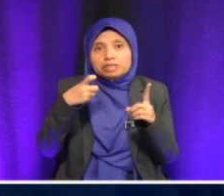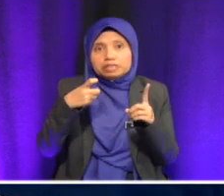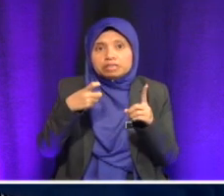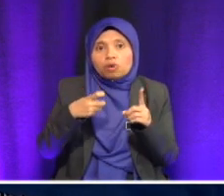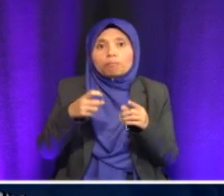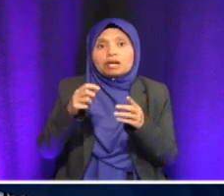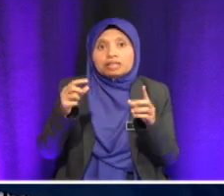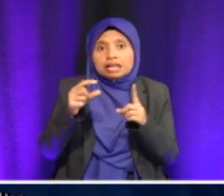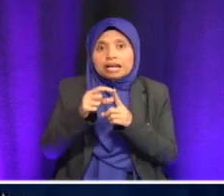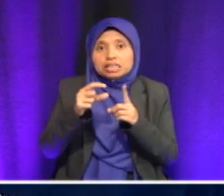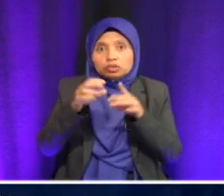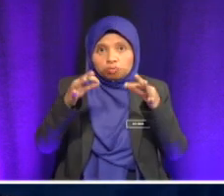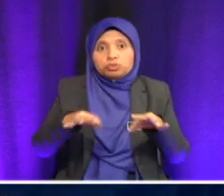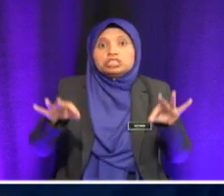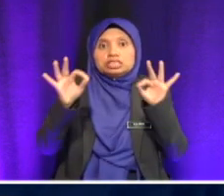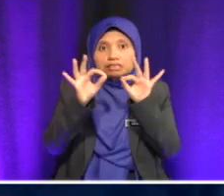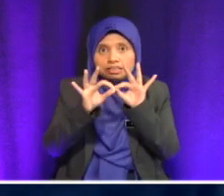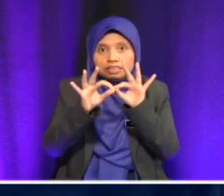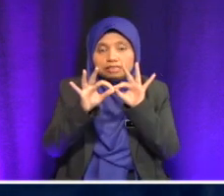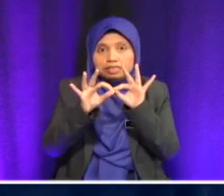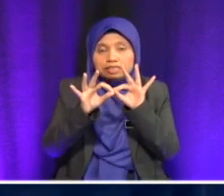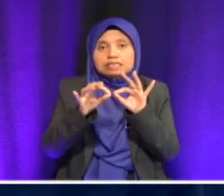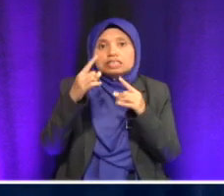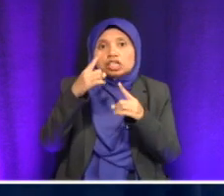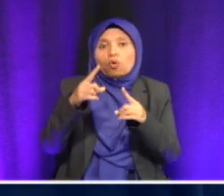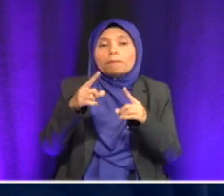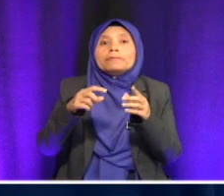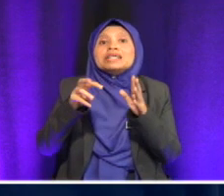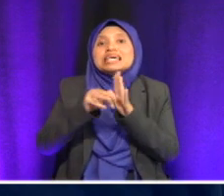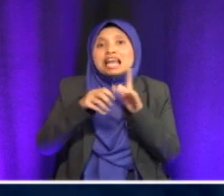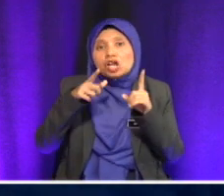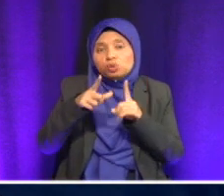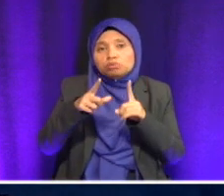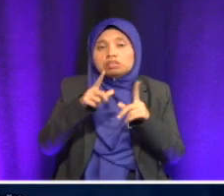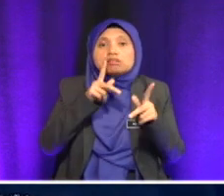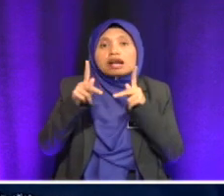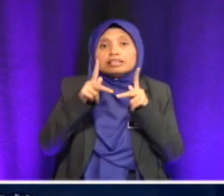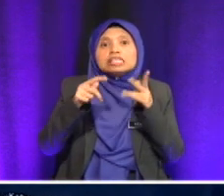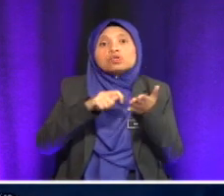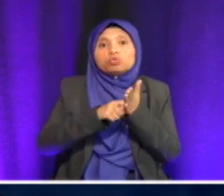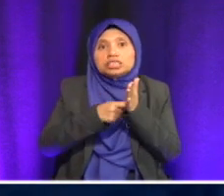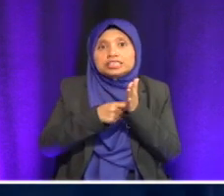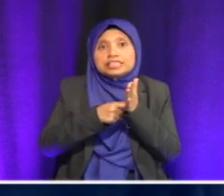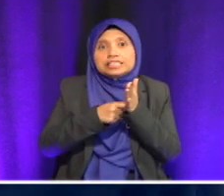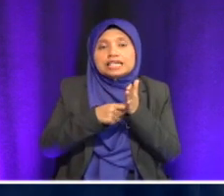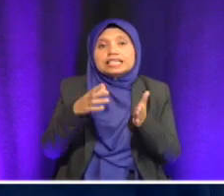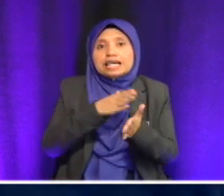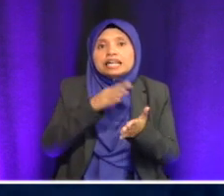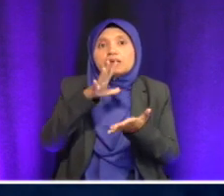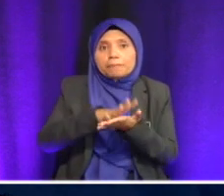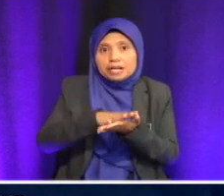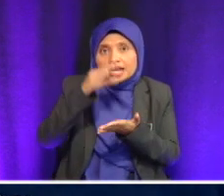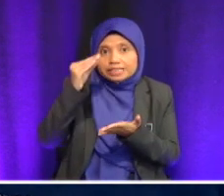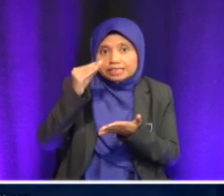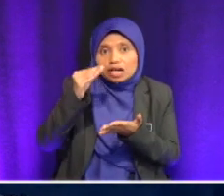able to identify the similar keywords to answer question accurately. And last but not least, I think we all learned this to Yeah. appreciate